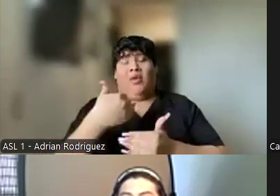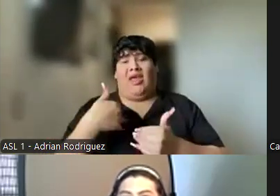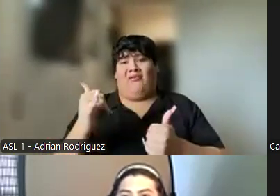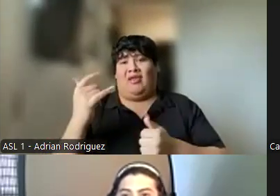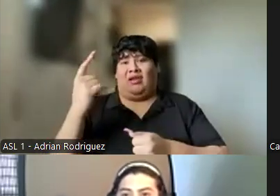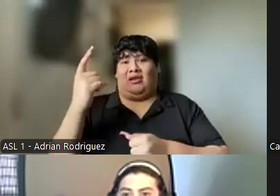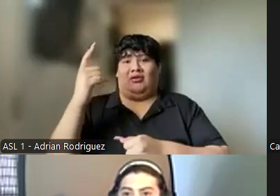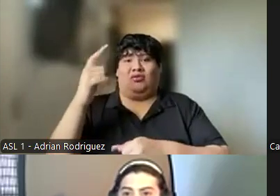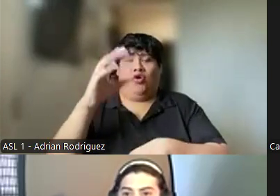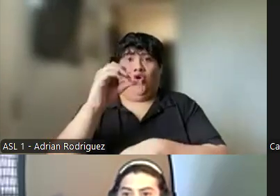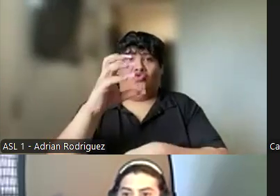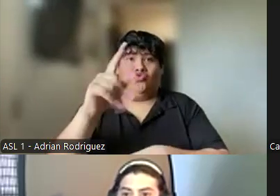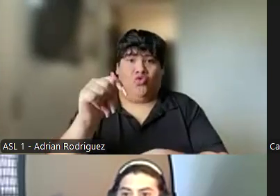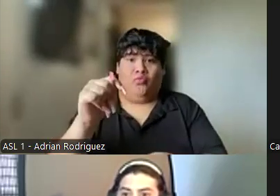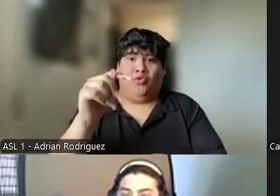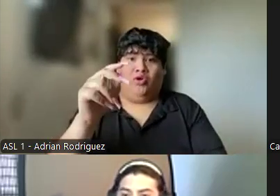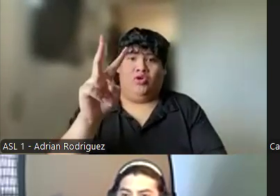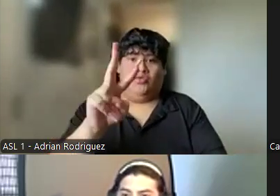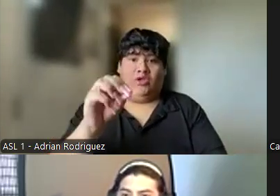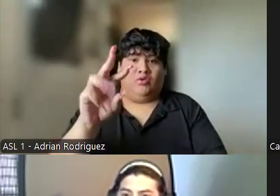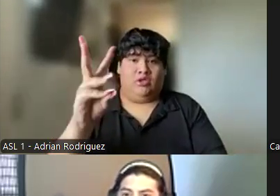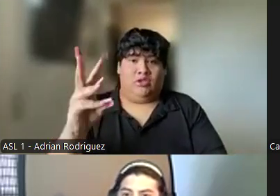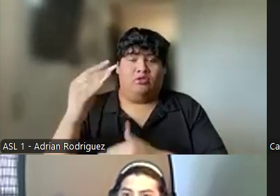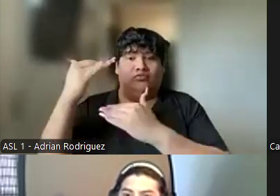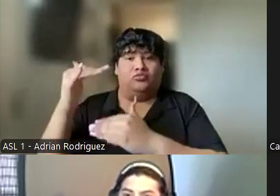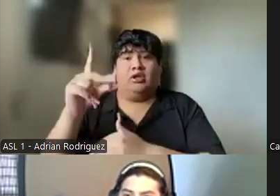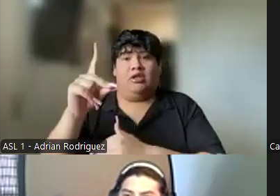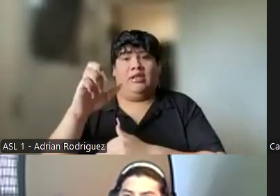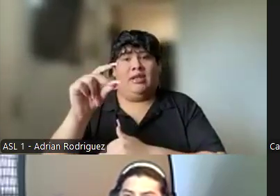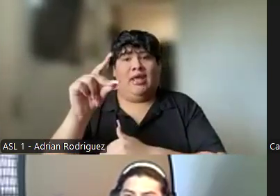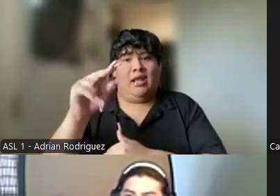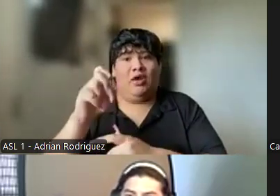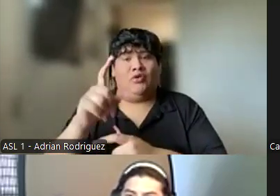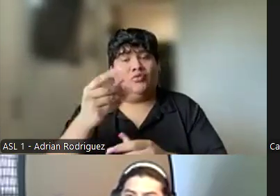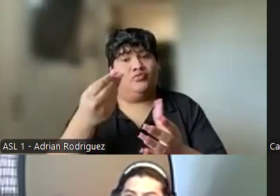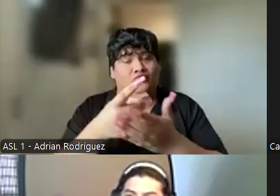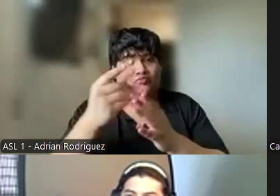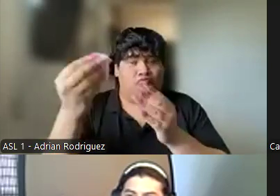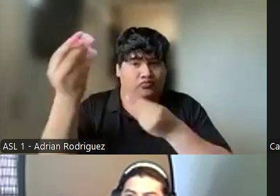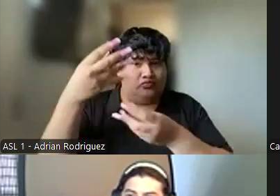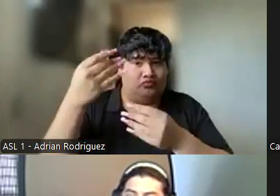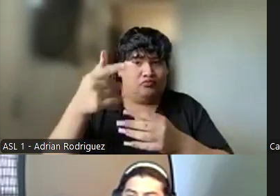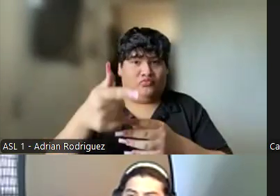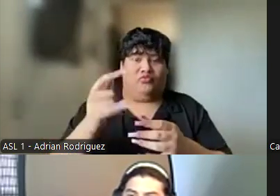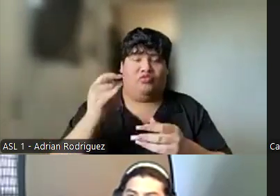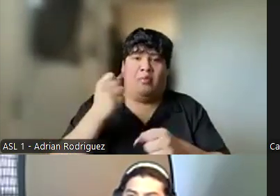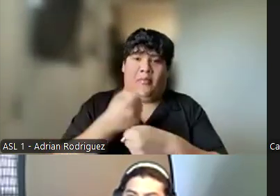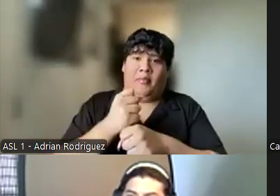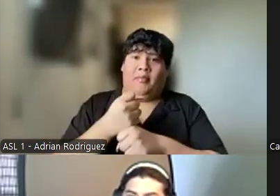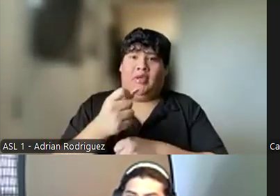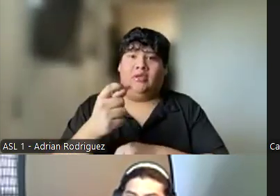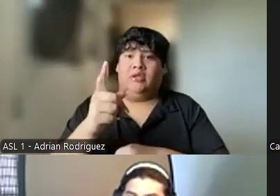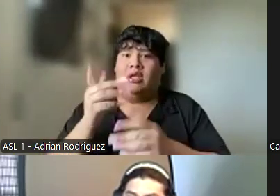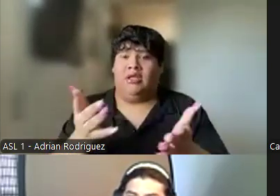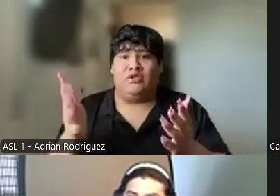of October 2026, by which we need to have these funds encumbered, which means things are going